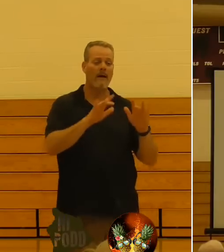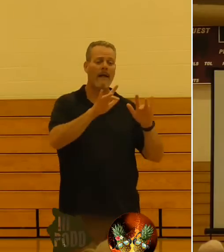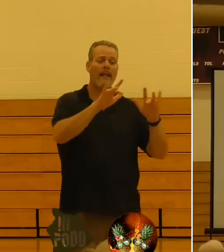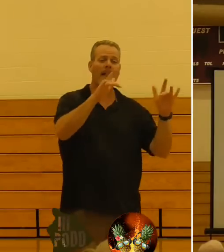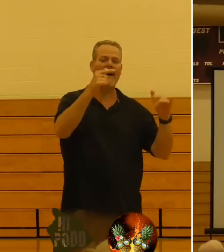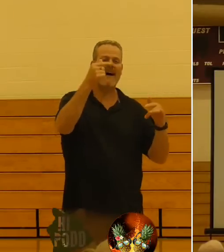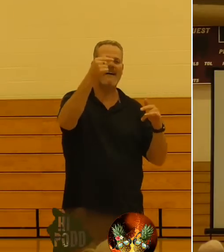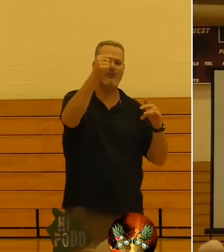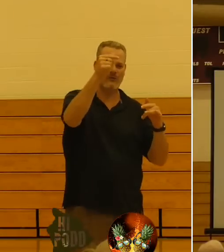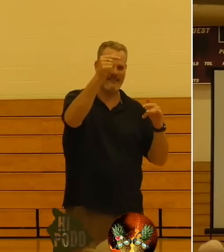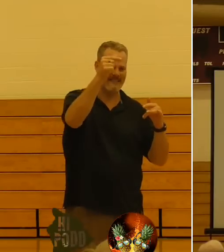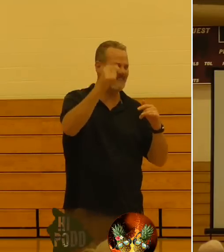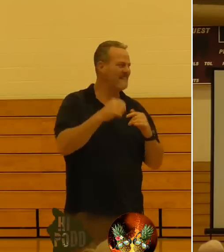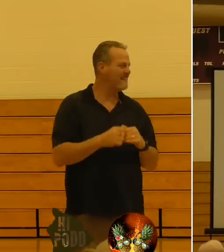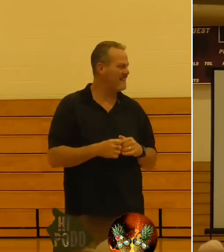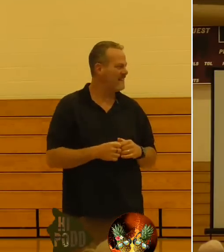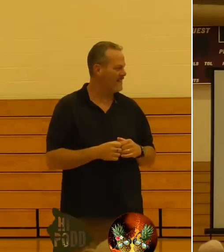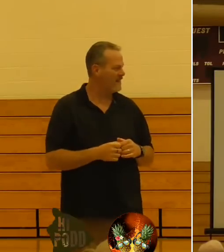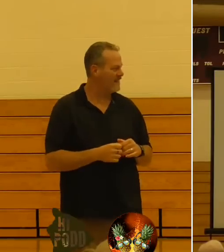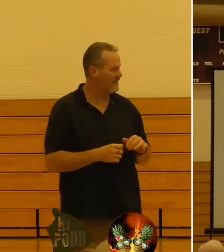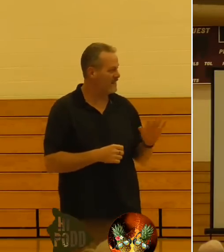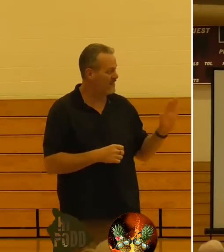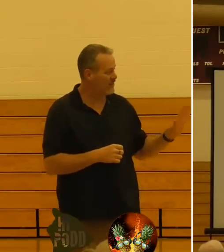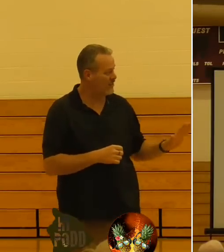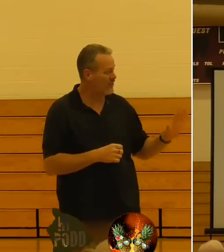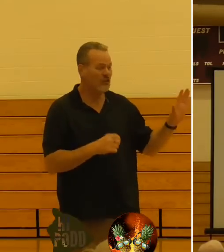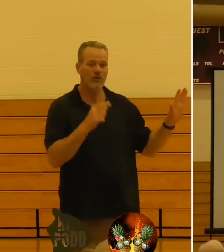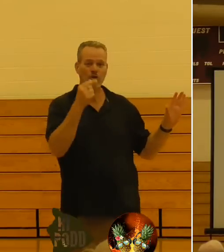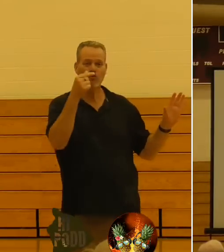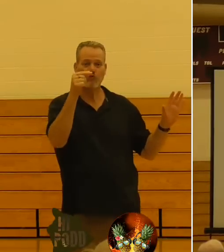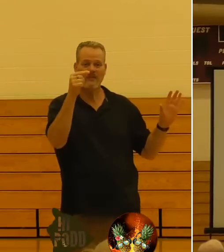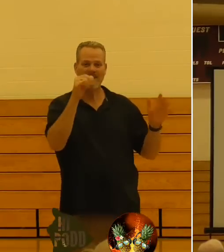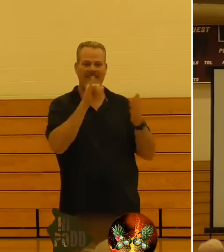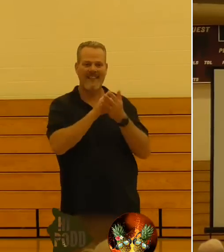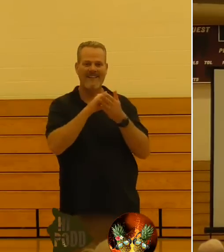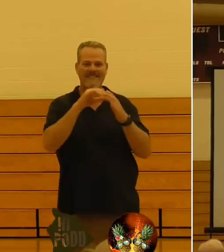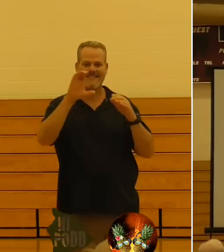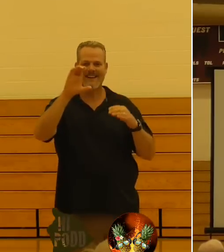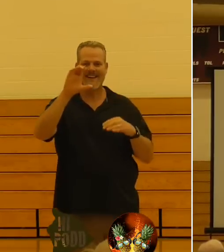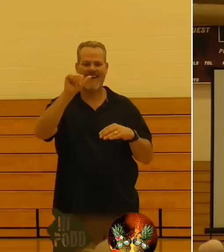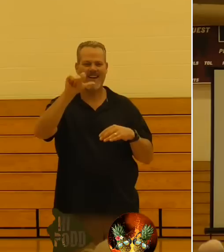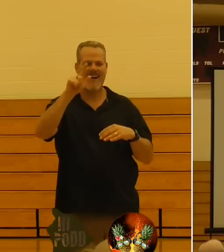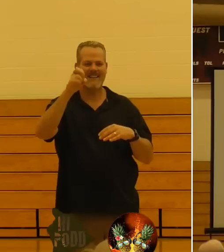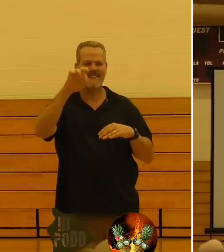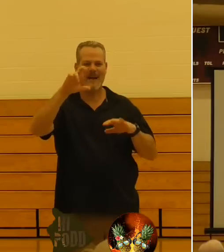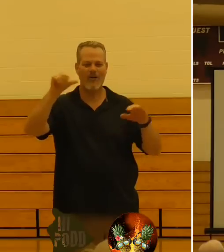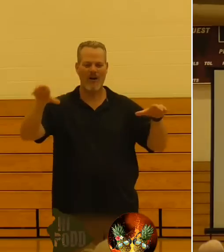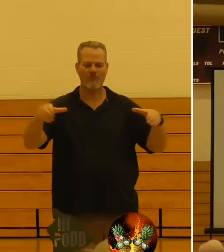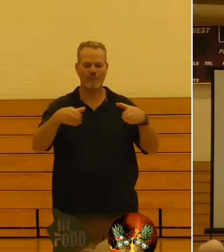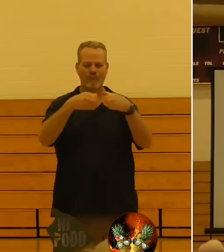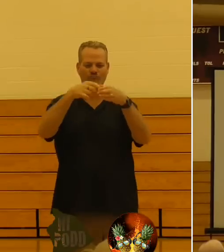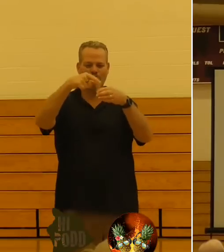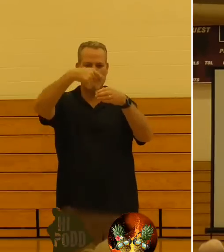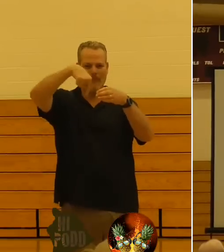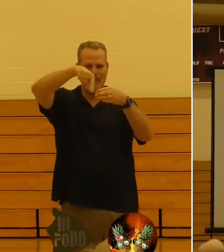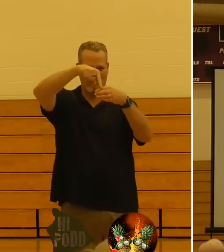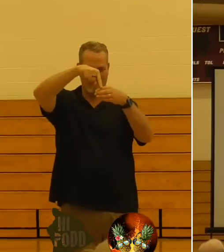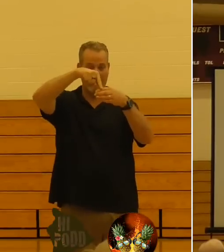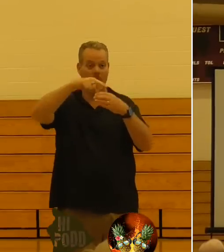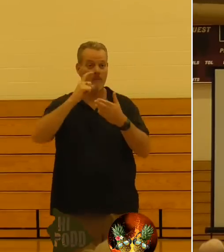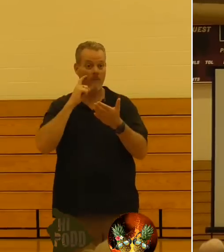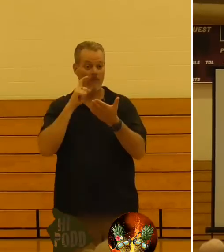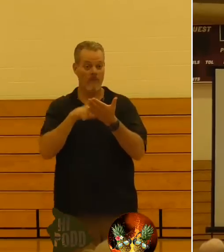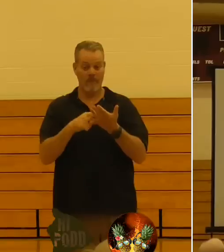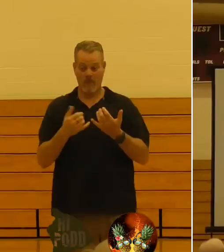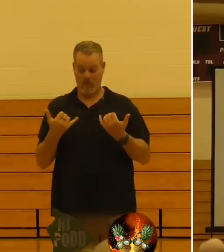in green. The summit caldera is under the green. And you can see with the better instruments, even with the